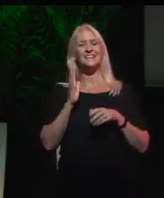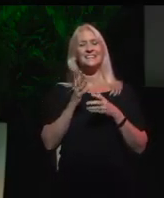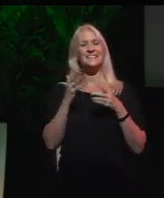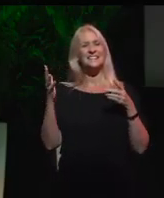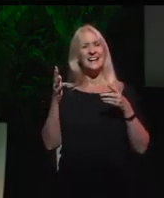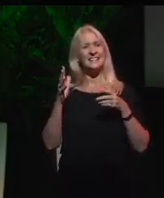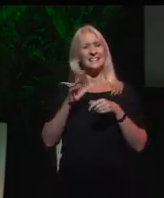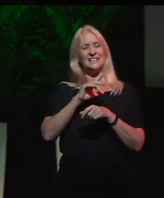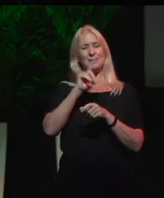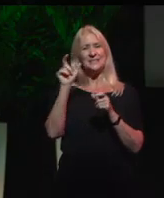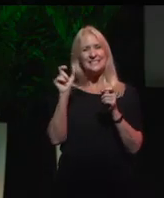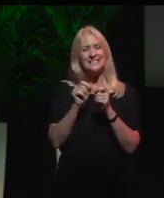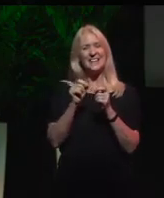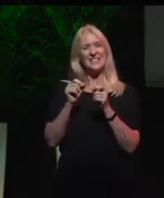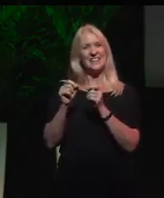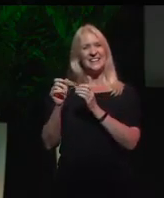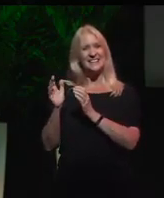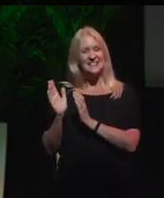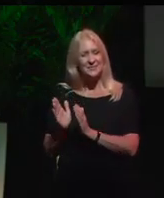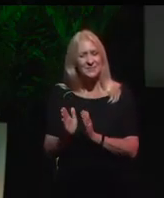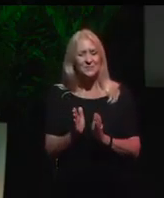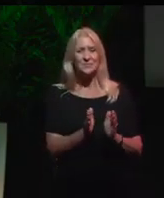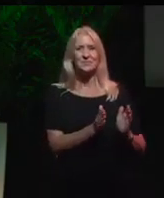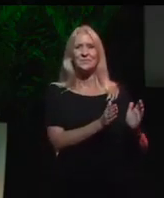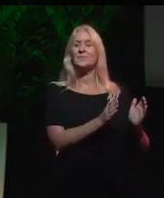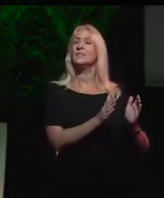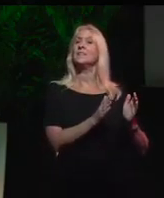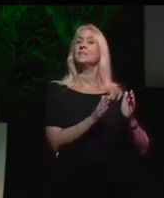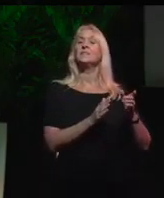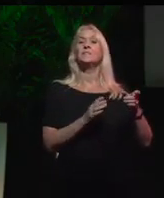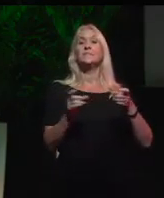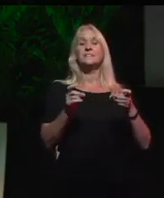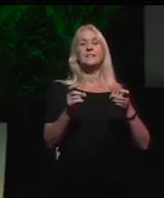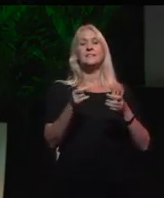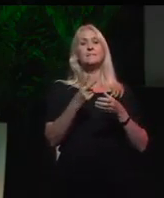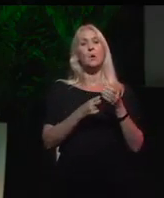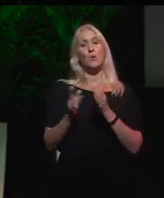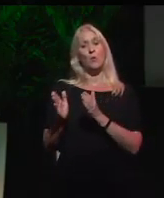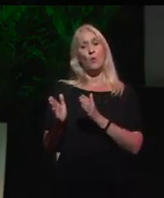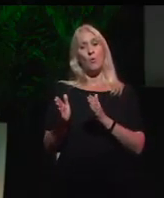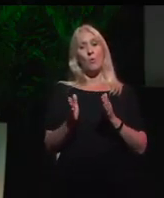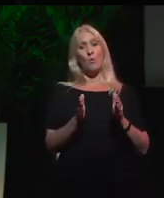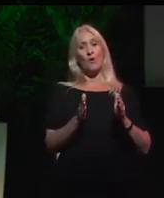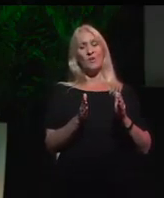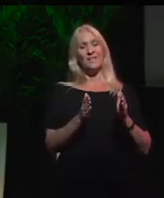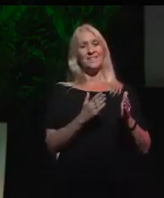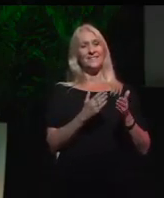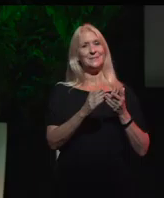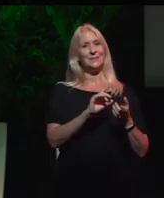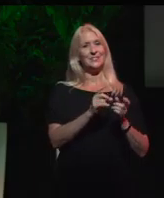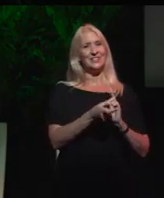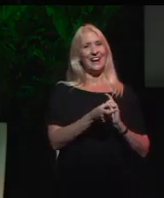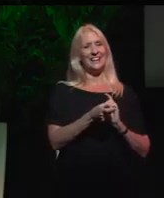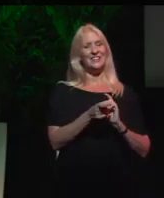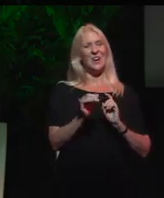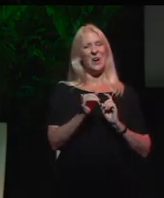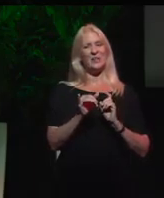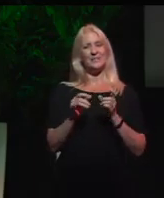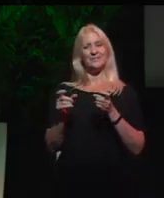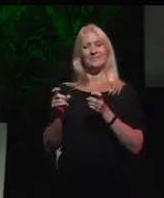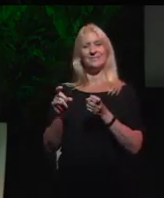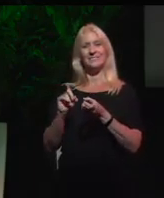designed framework facilitates both order amid change and change amid